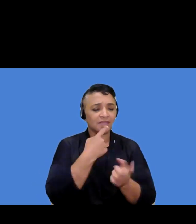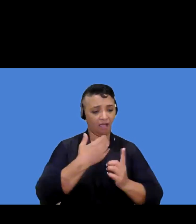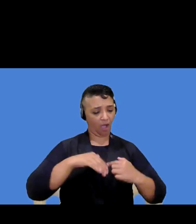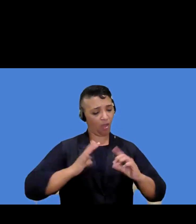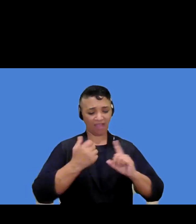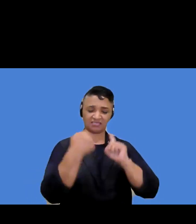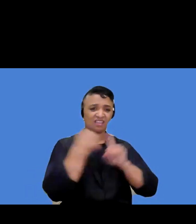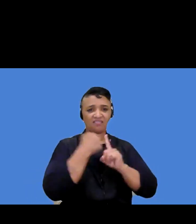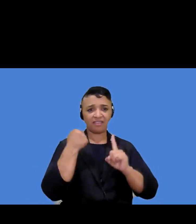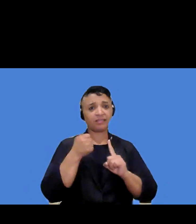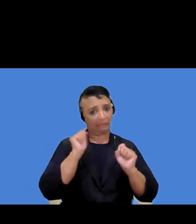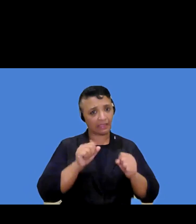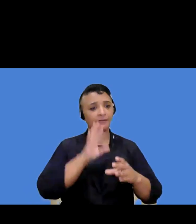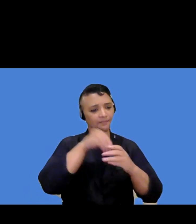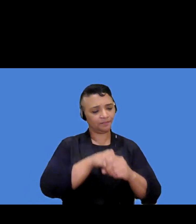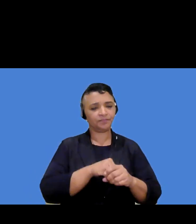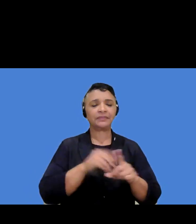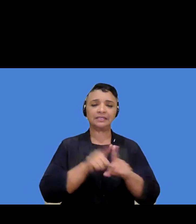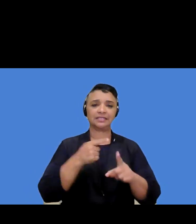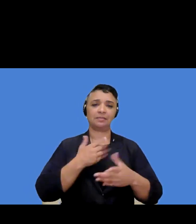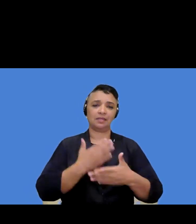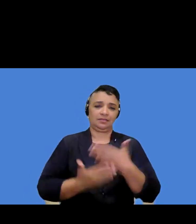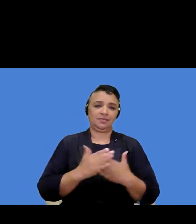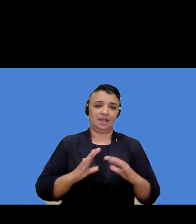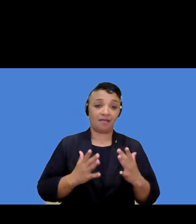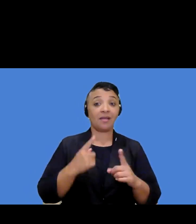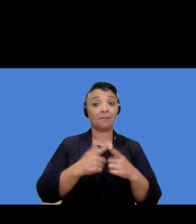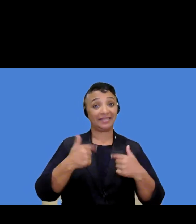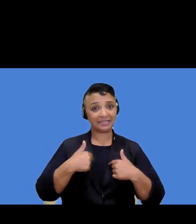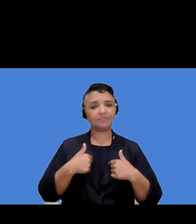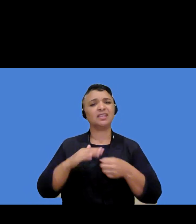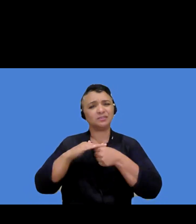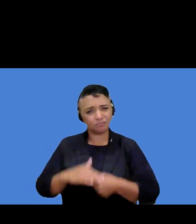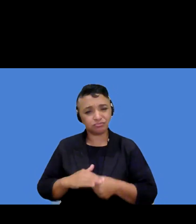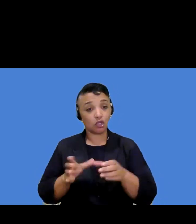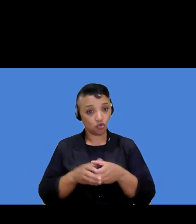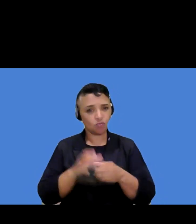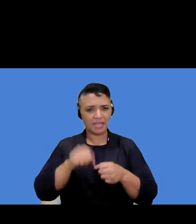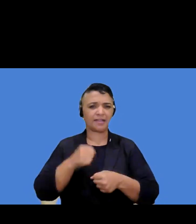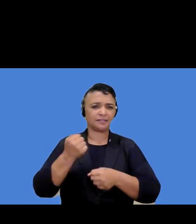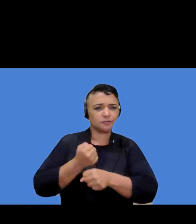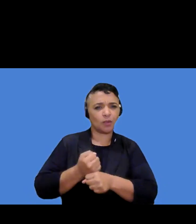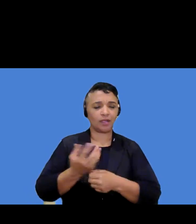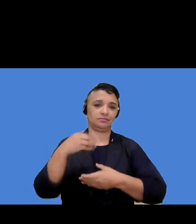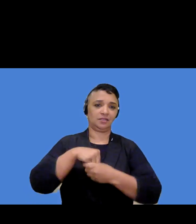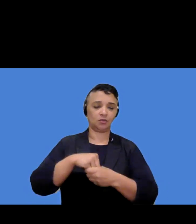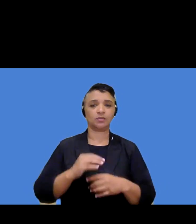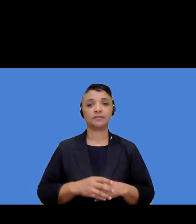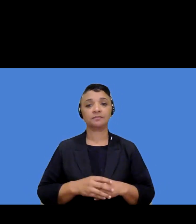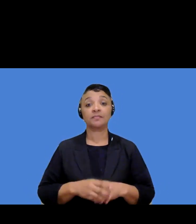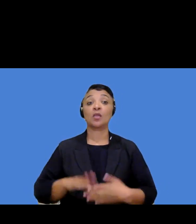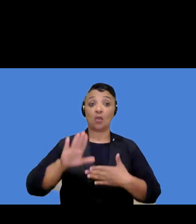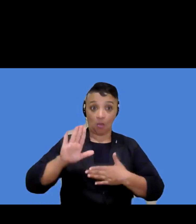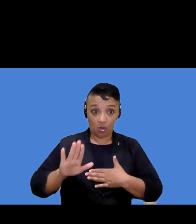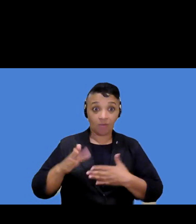a person with disabilities and as a person belonging from underrepresented groups. And by this commitment, today,